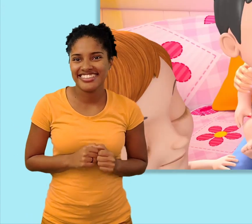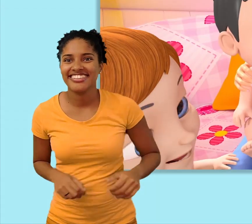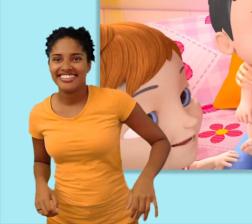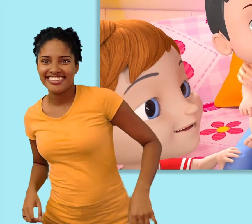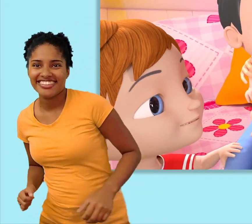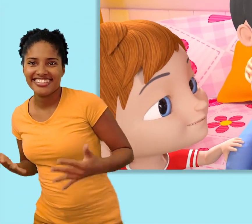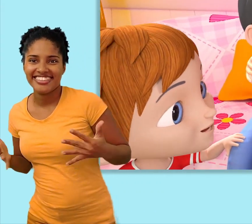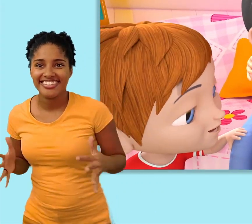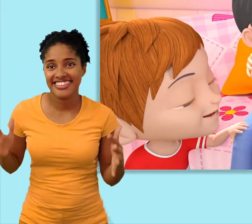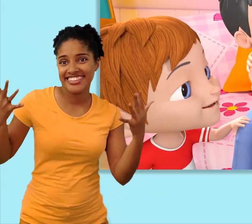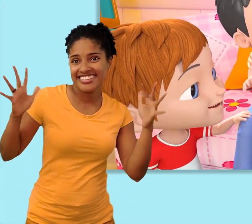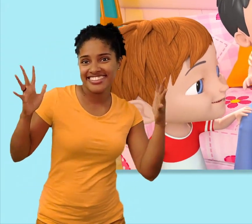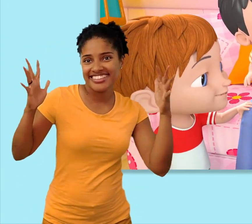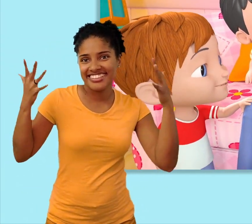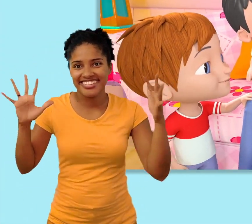do?